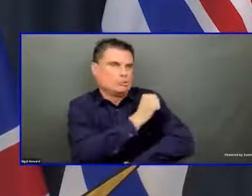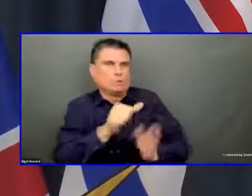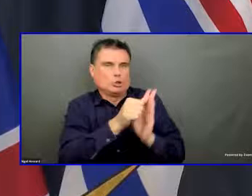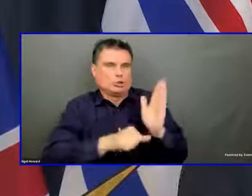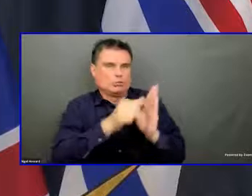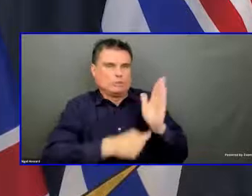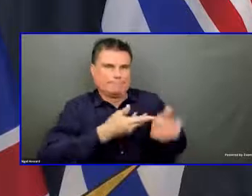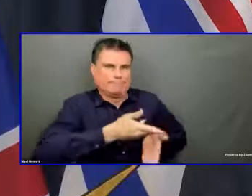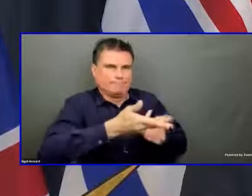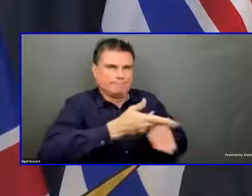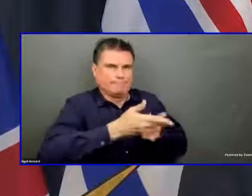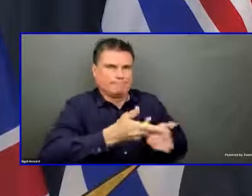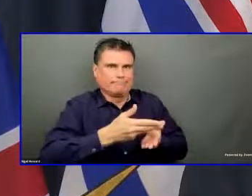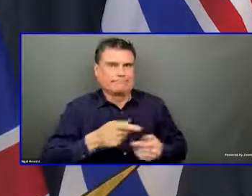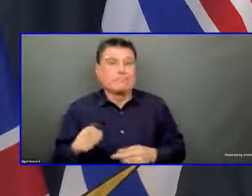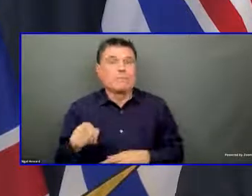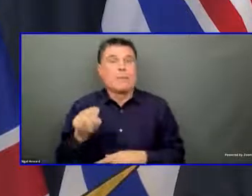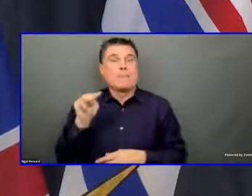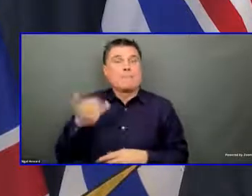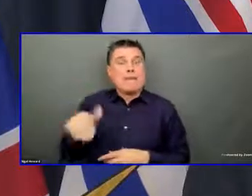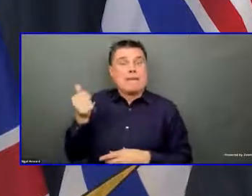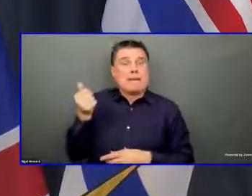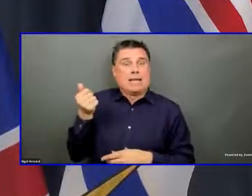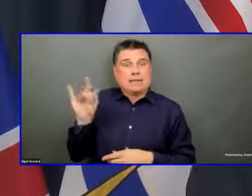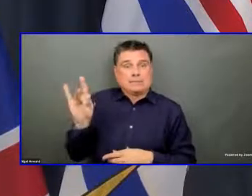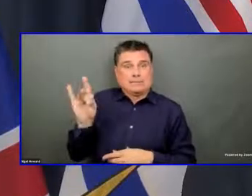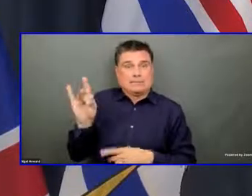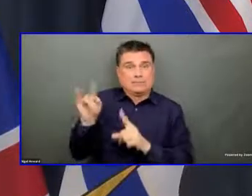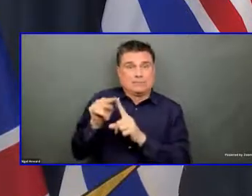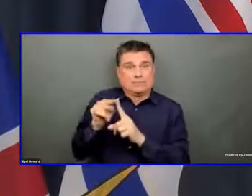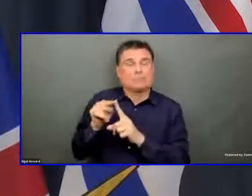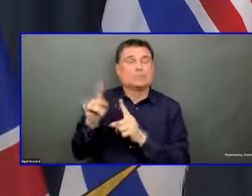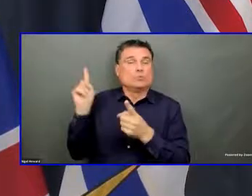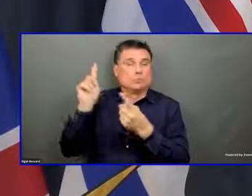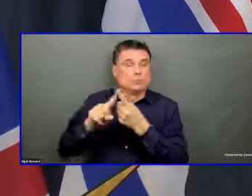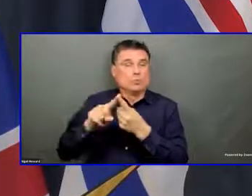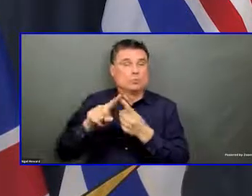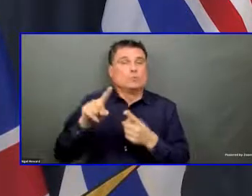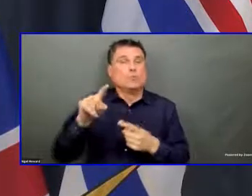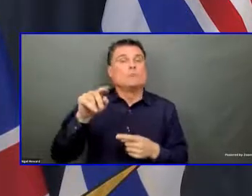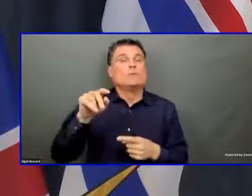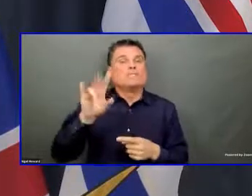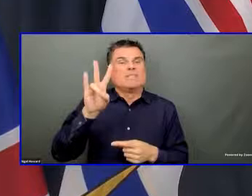completed, health authorities have completed 74,386 surgeries in Fraser Health,